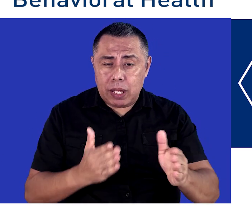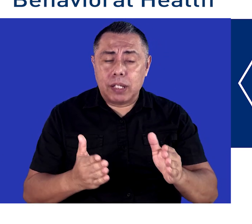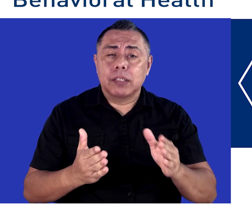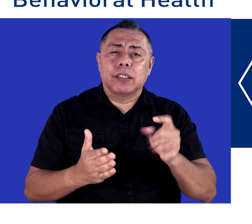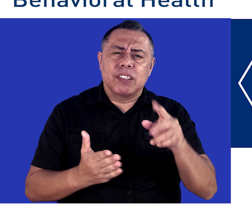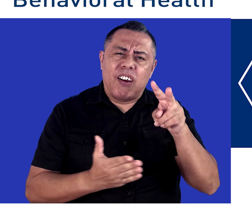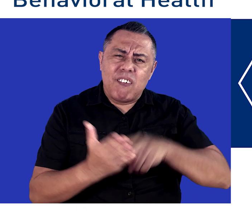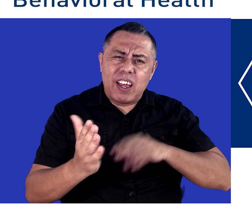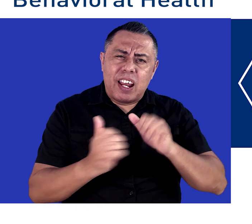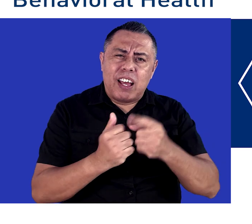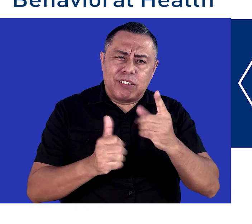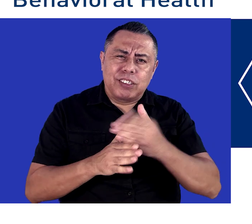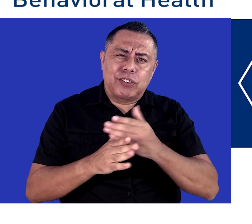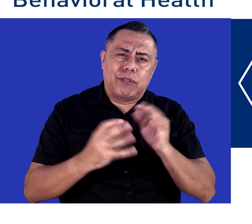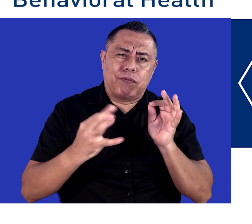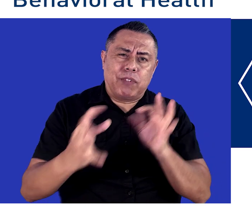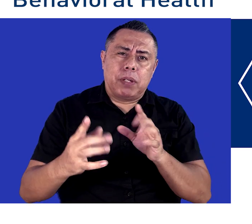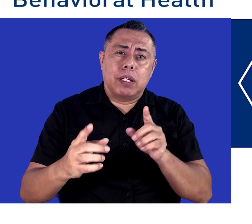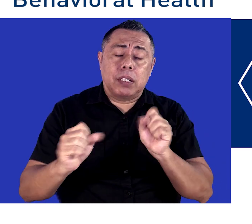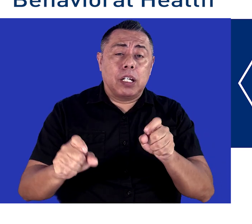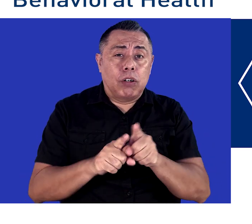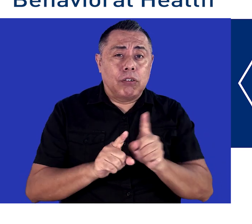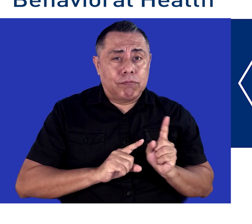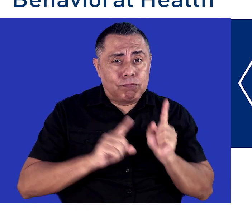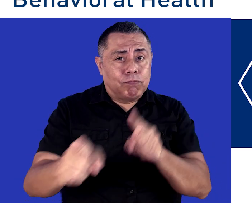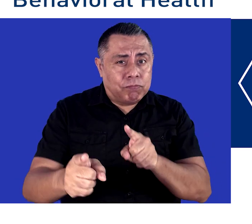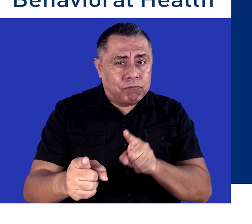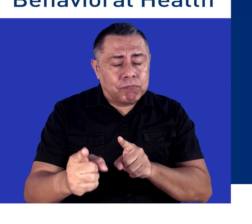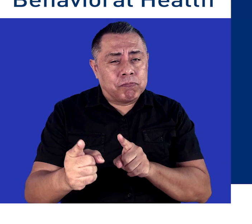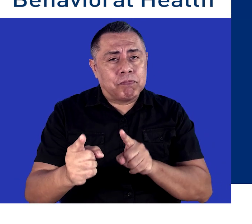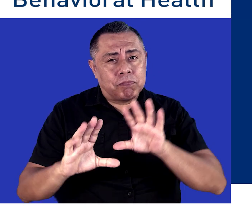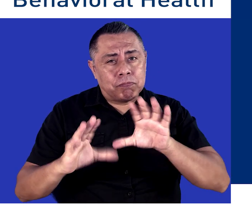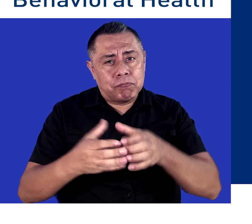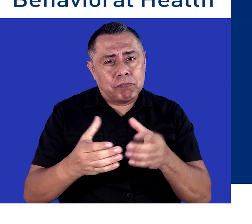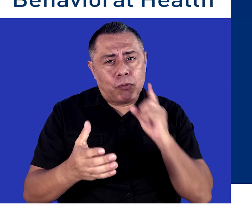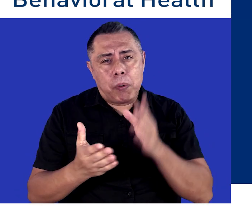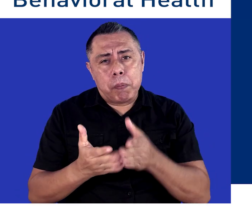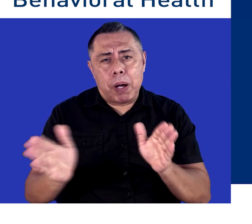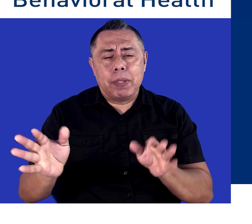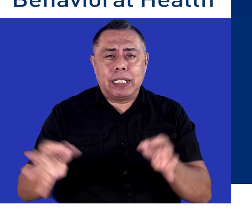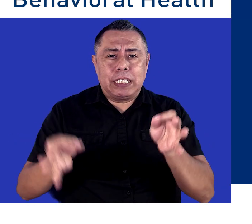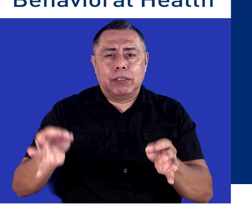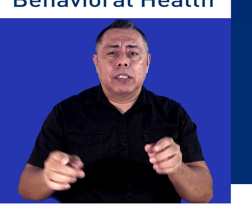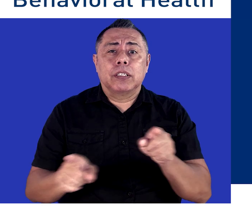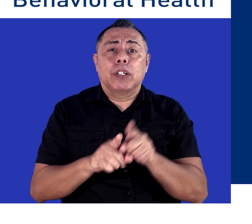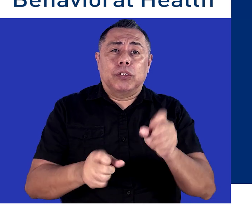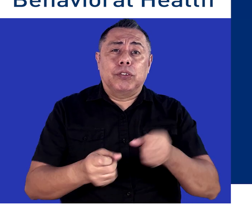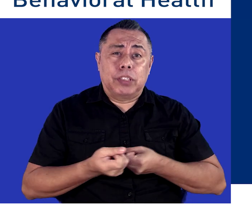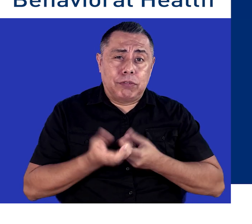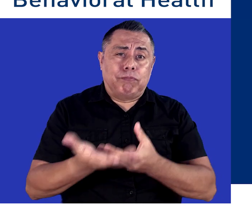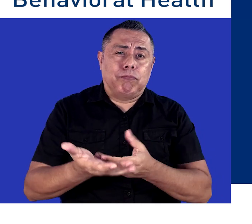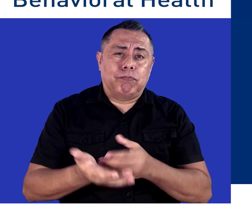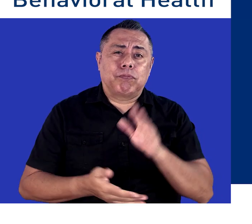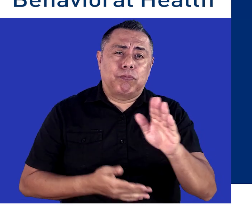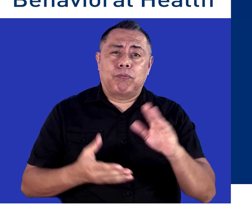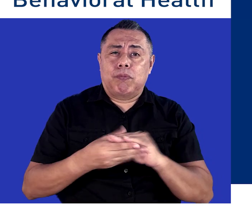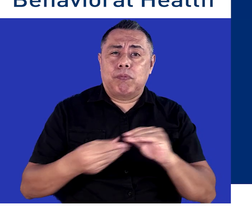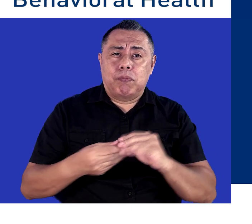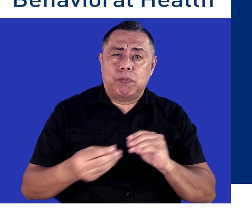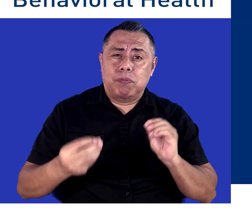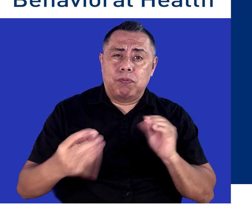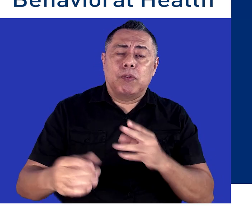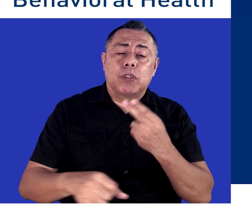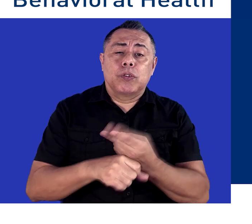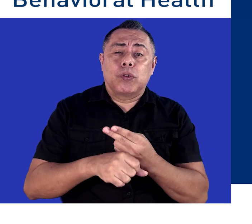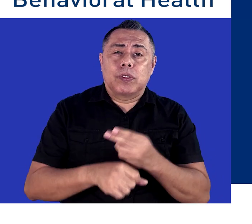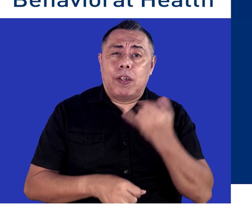provide feedback, and to participate in a public hearing. You can also give verbal feedback by calling the MISA feedback voicemail using the